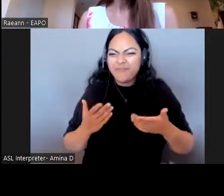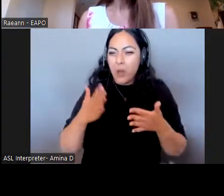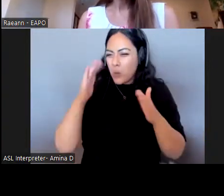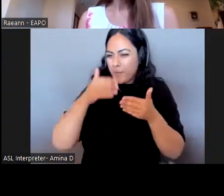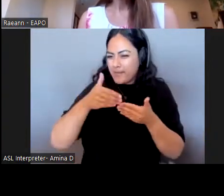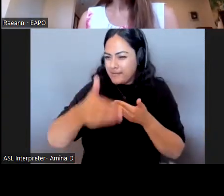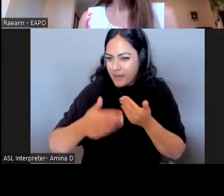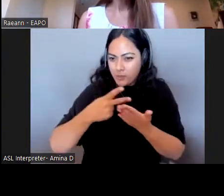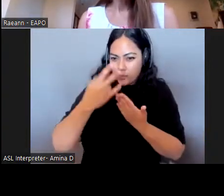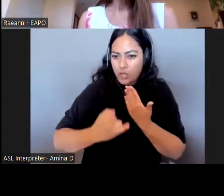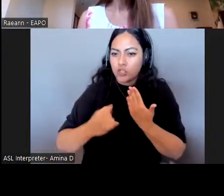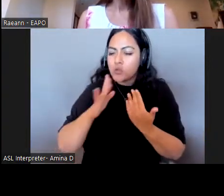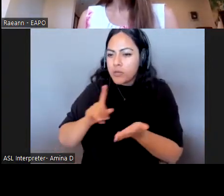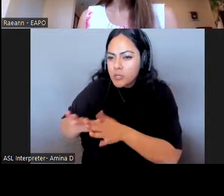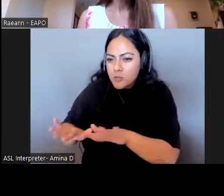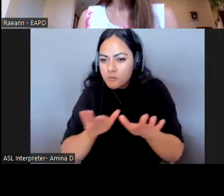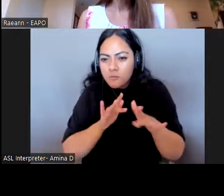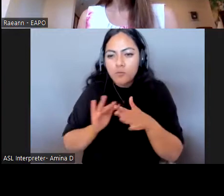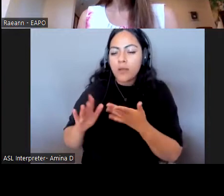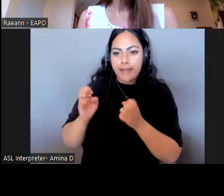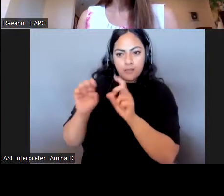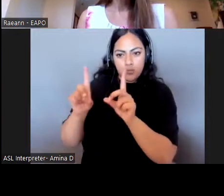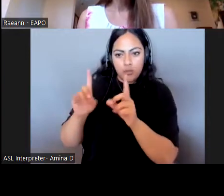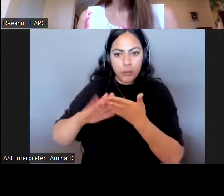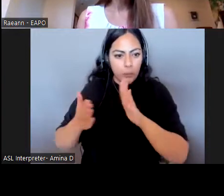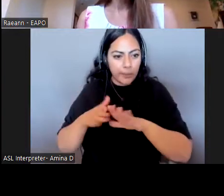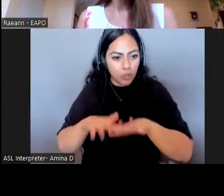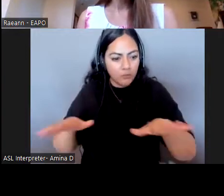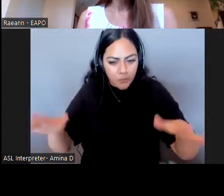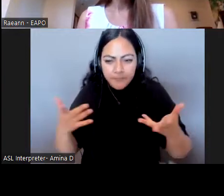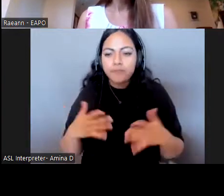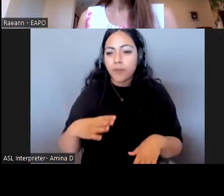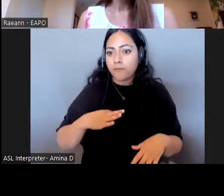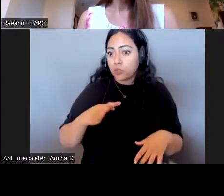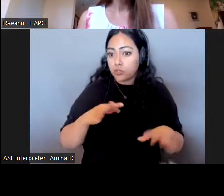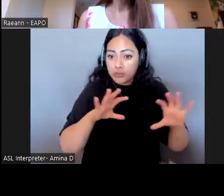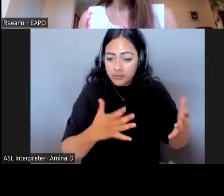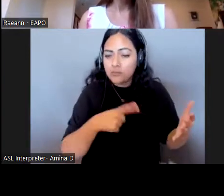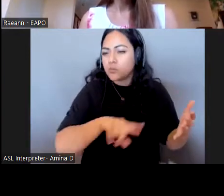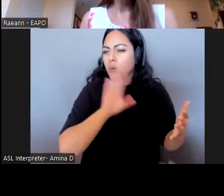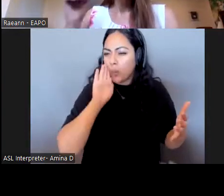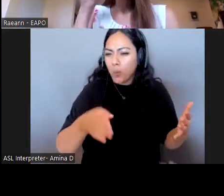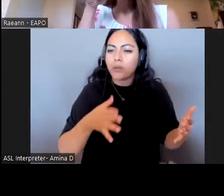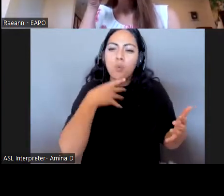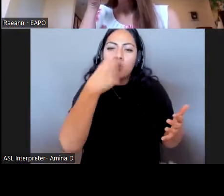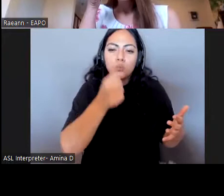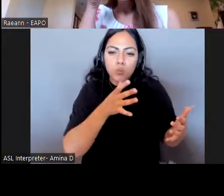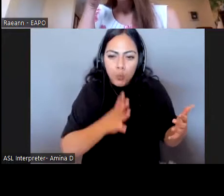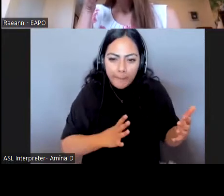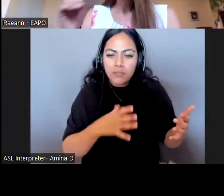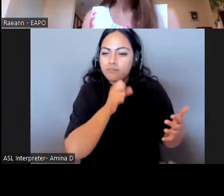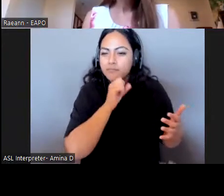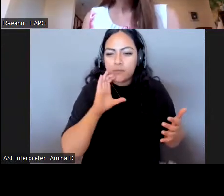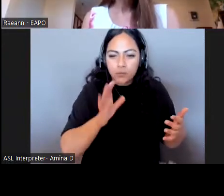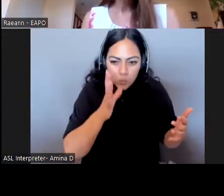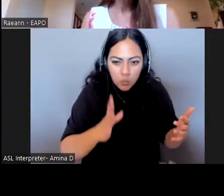next project. And we are, so all of the volunteers for that will be women, all the women who have experienced gender-based